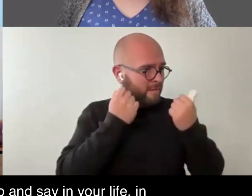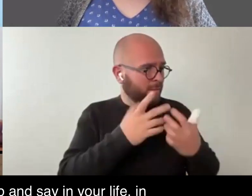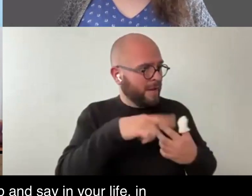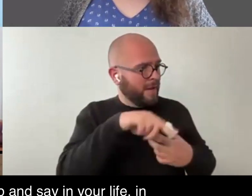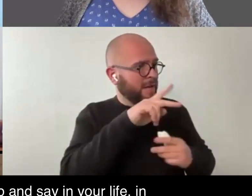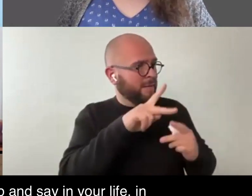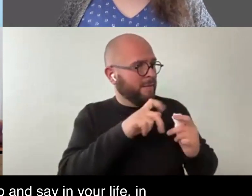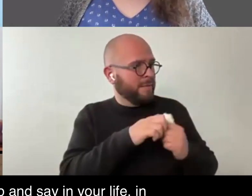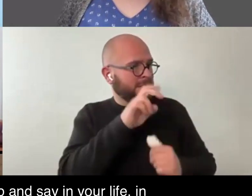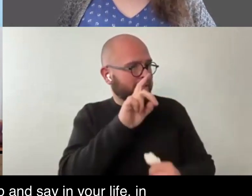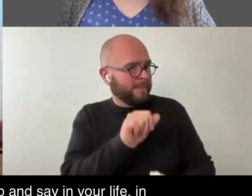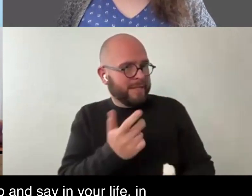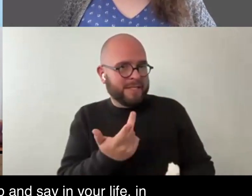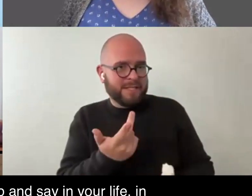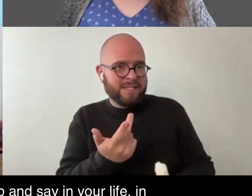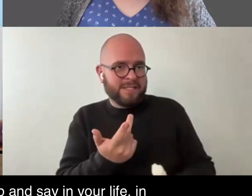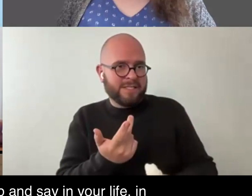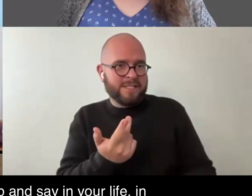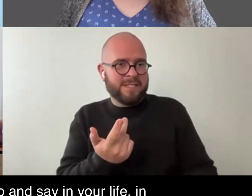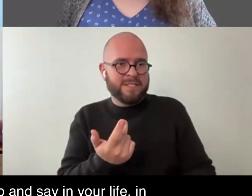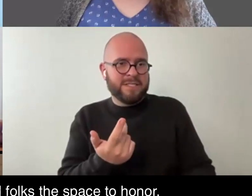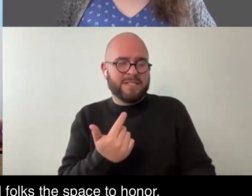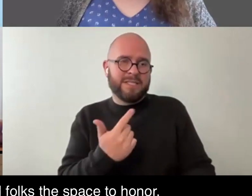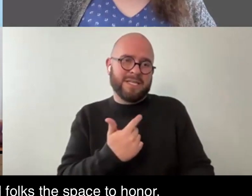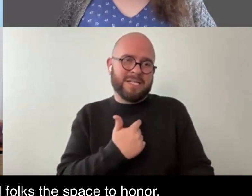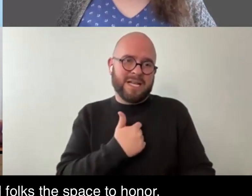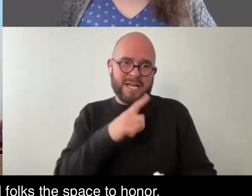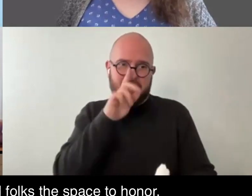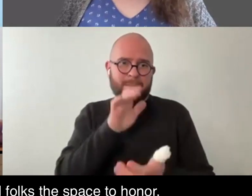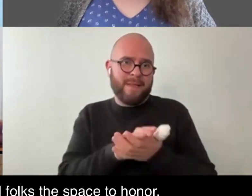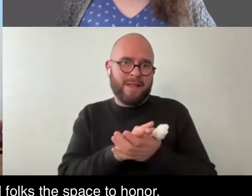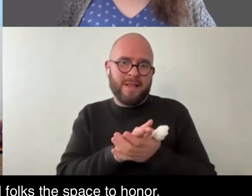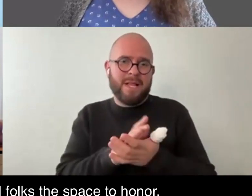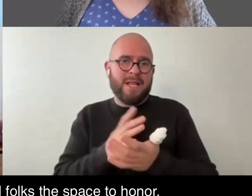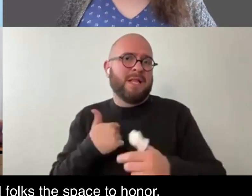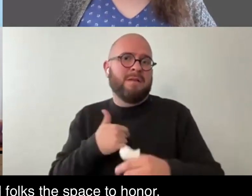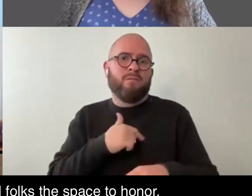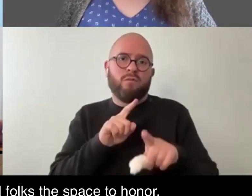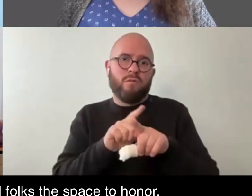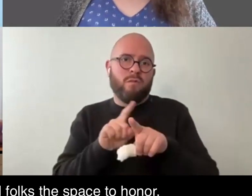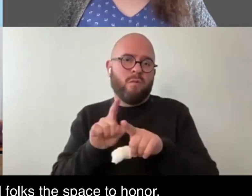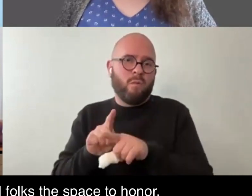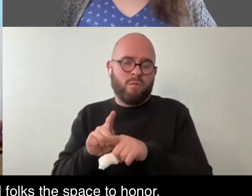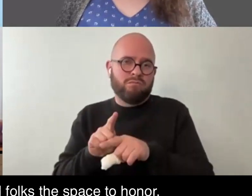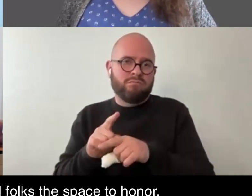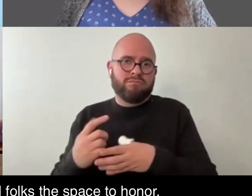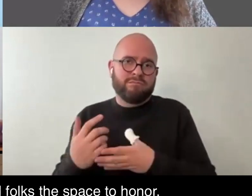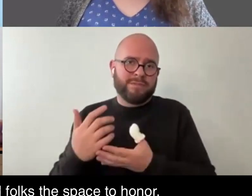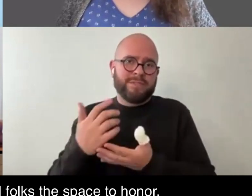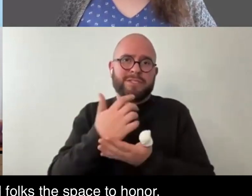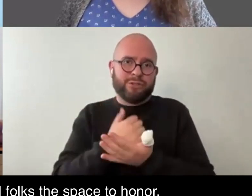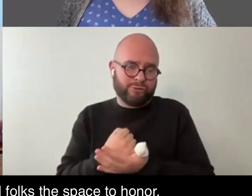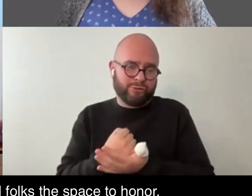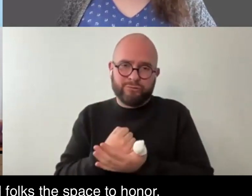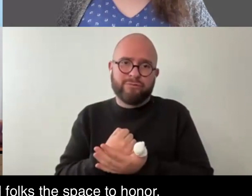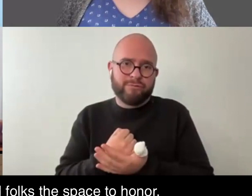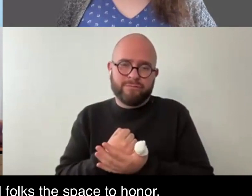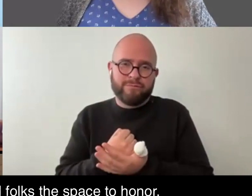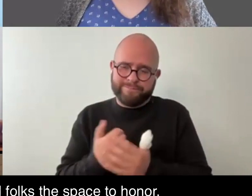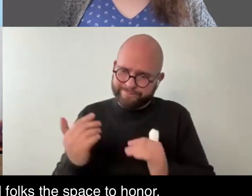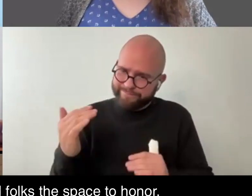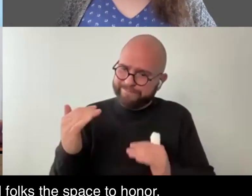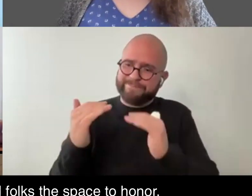folks, that I believe we also deserve, as disabled folks,